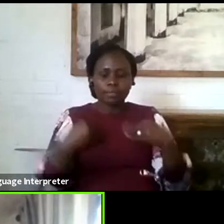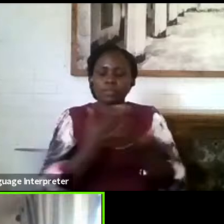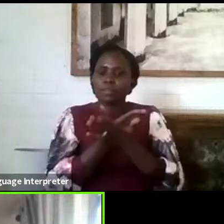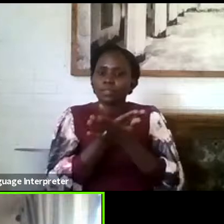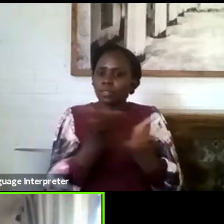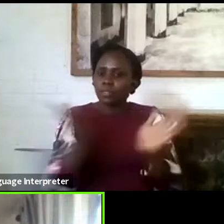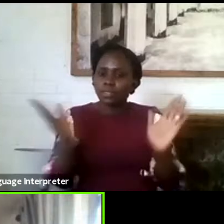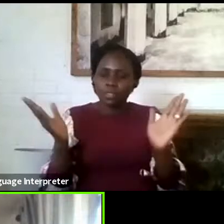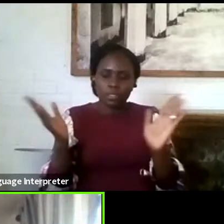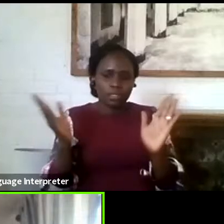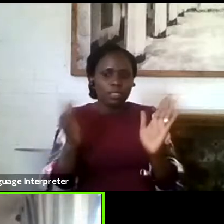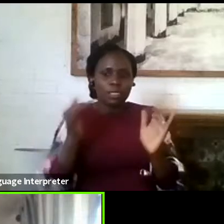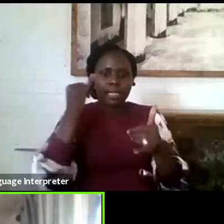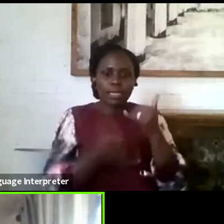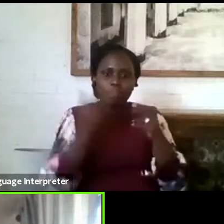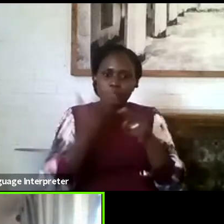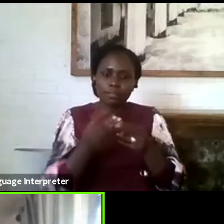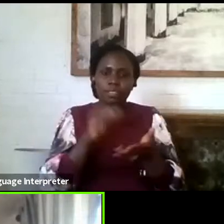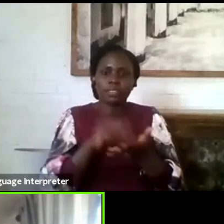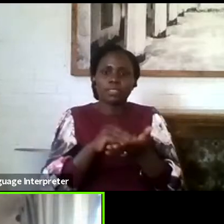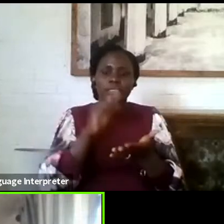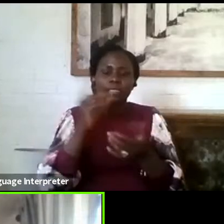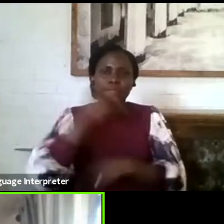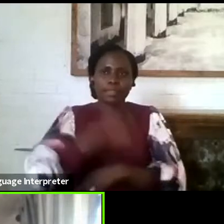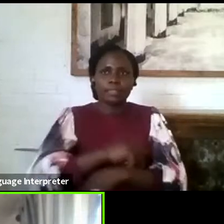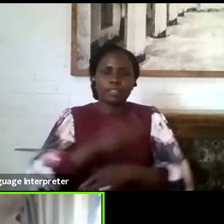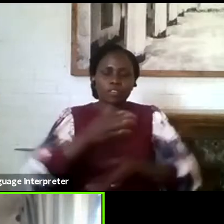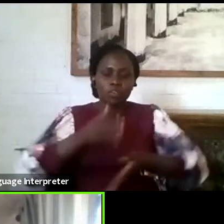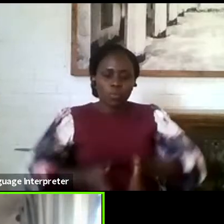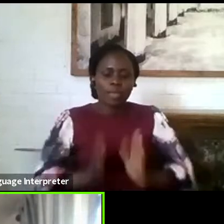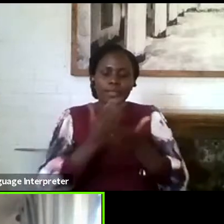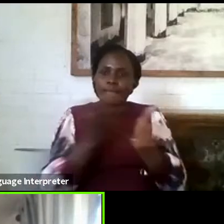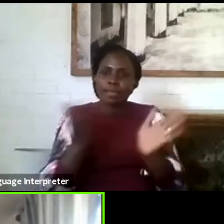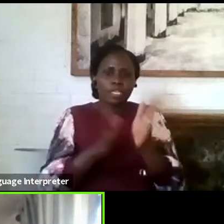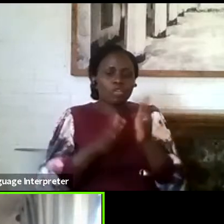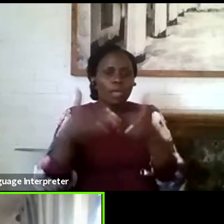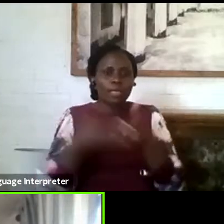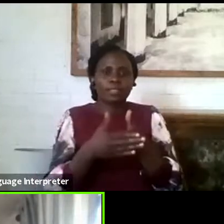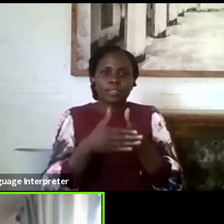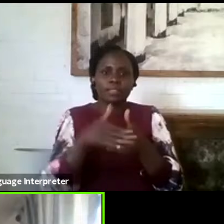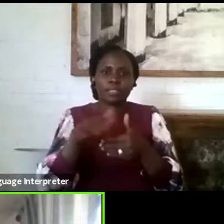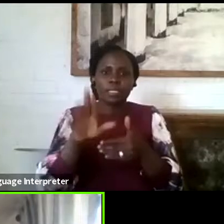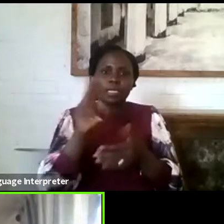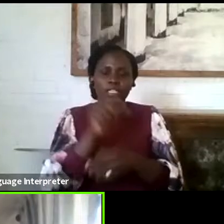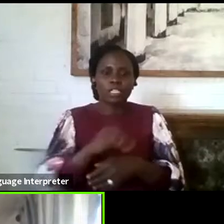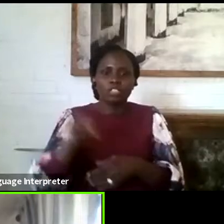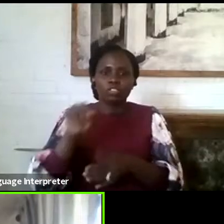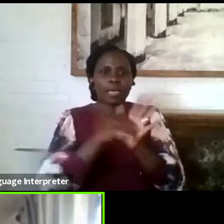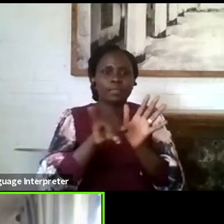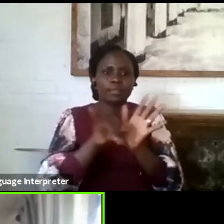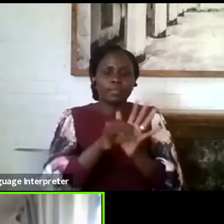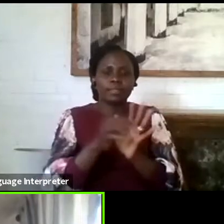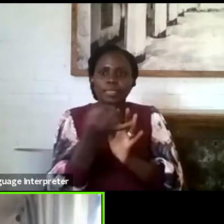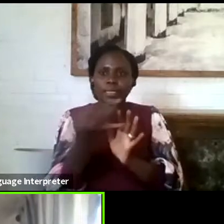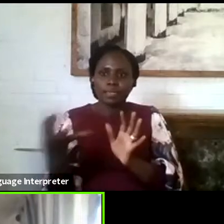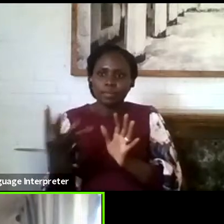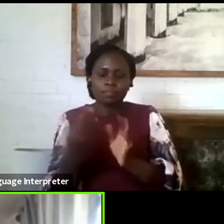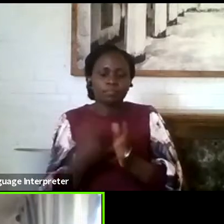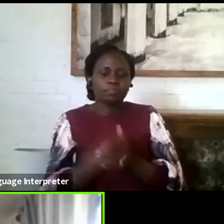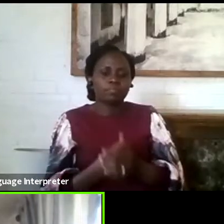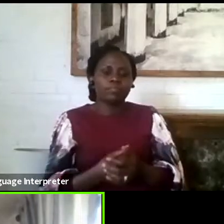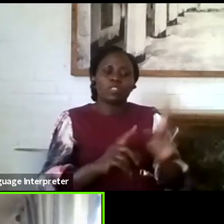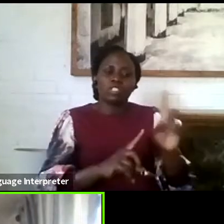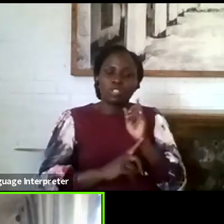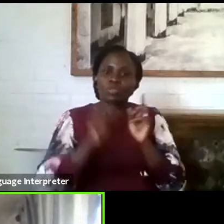and date of birth of any individual to access their national identity number. This security lapse was only